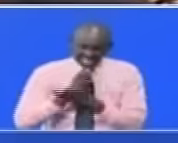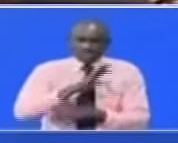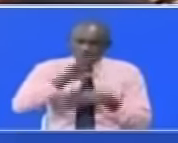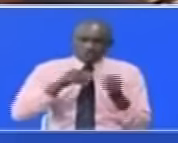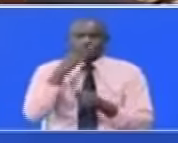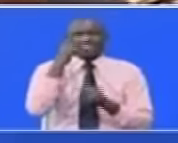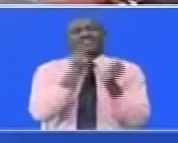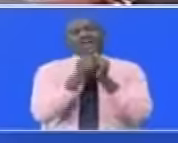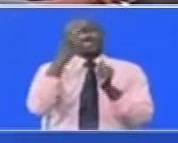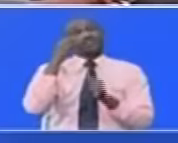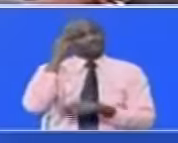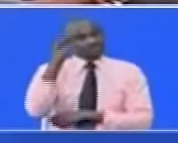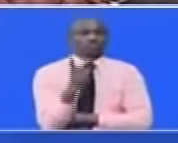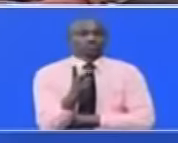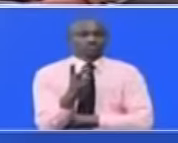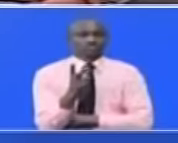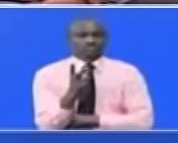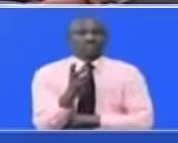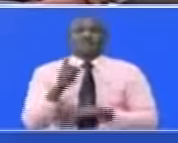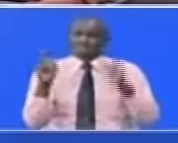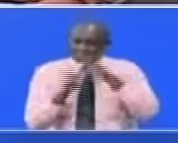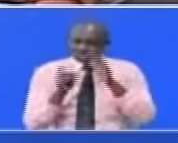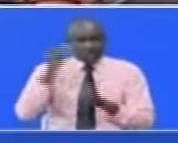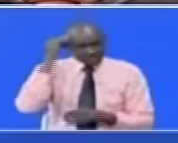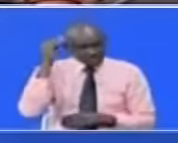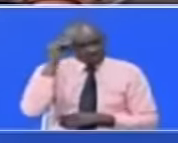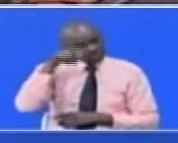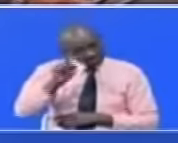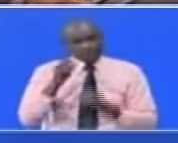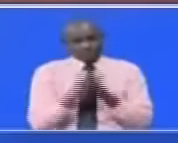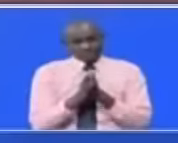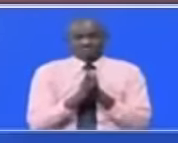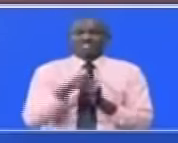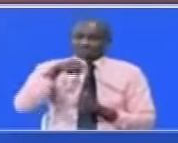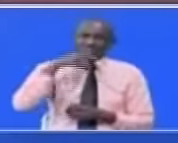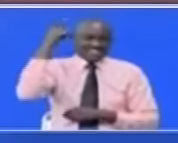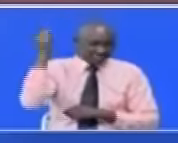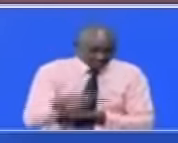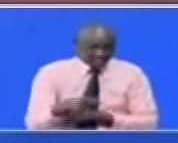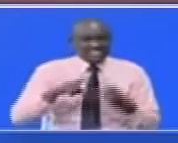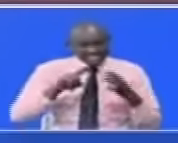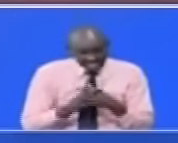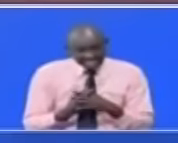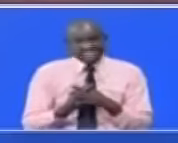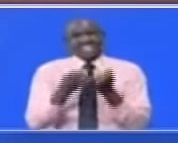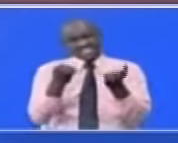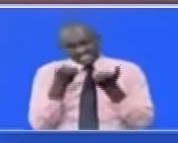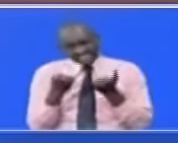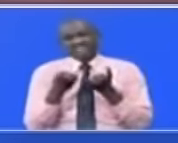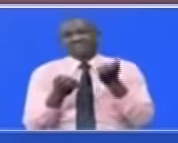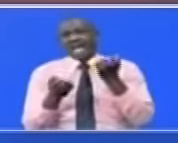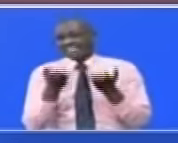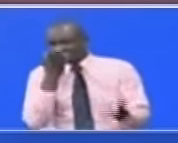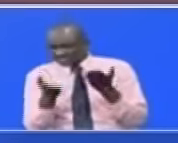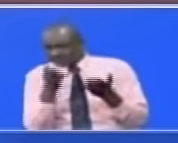2030. The Ministry of Education, through the Kenya Institute of Curriculum Development, will from next month conduct a needs assessment survey to